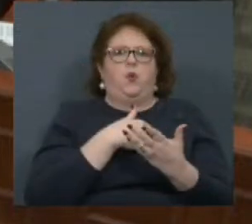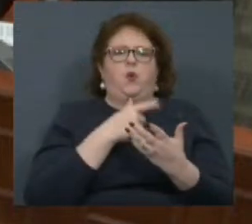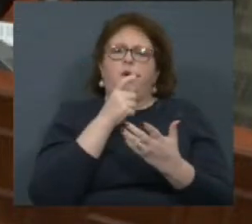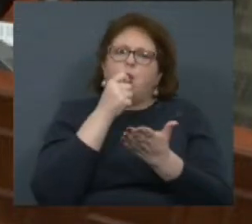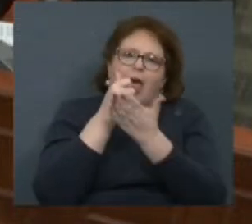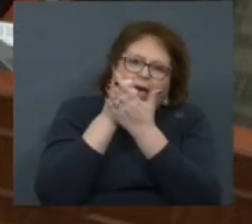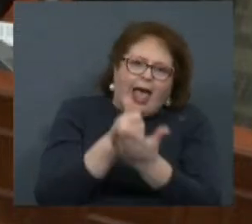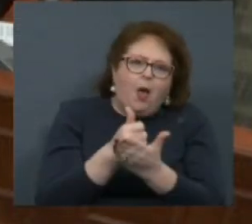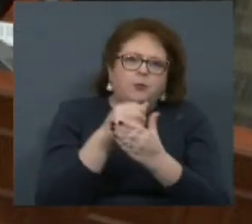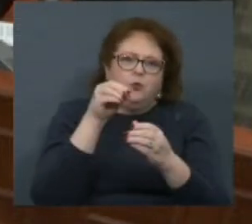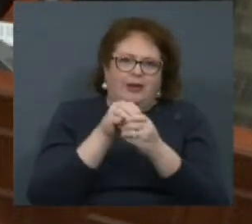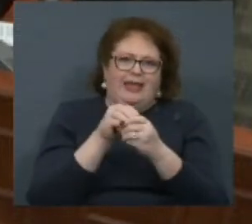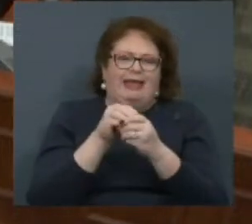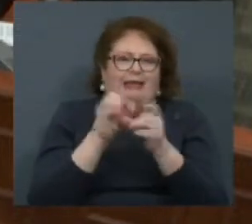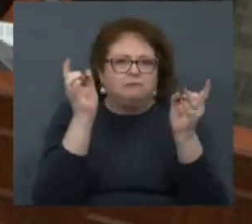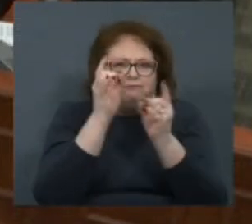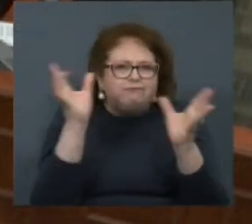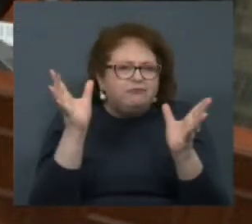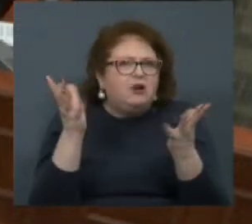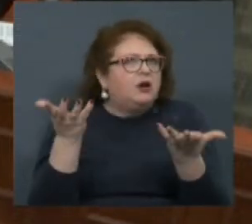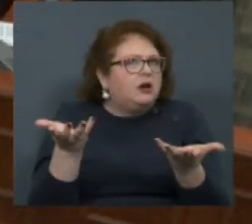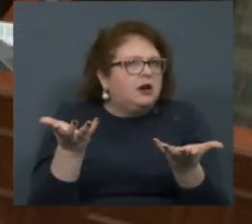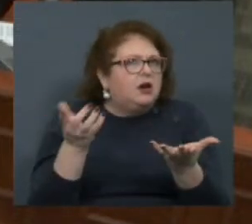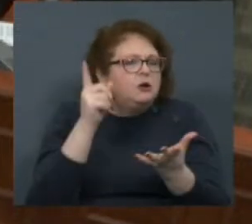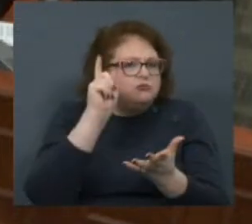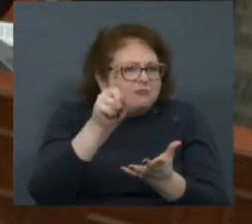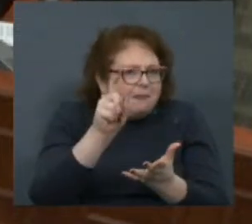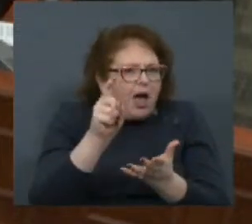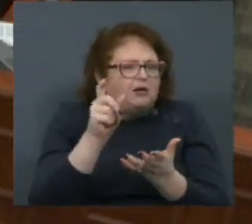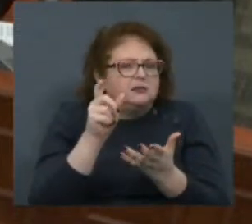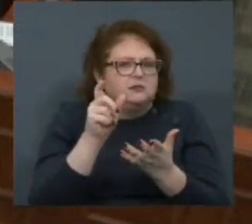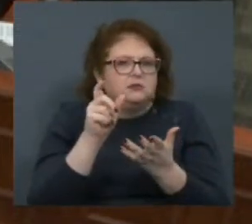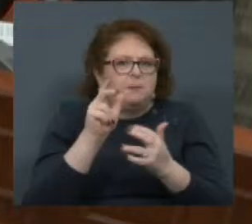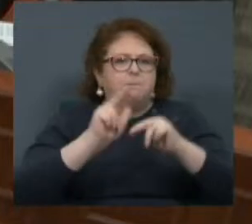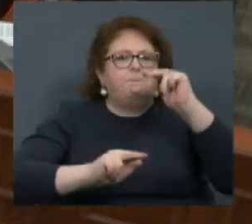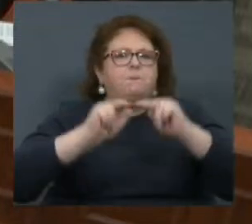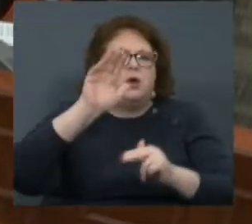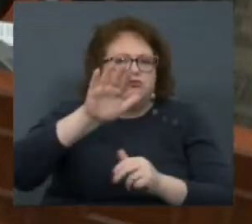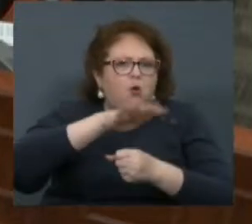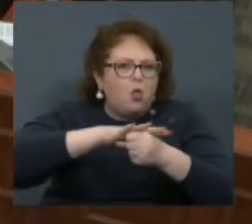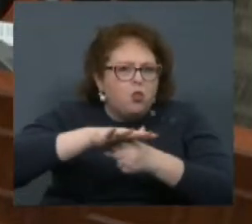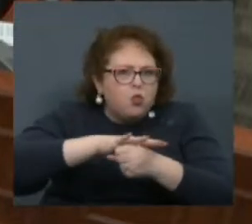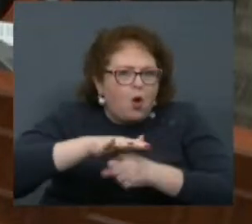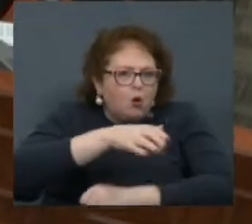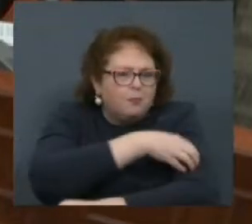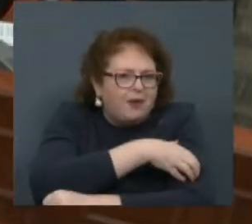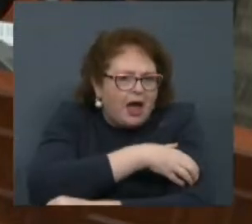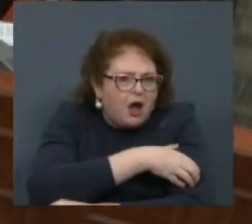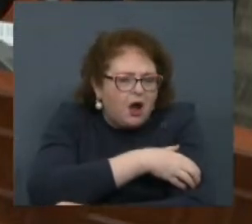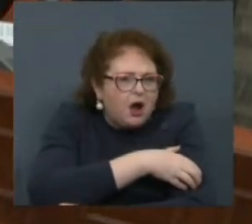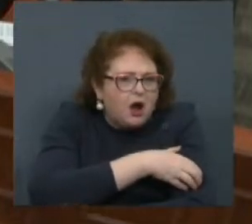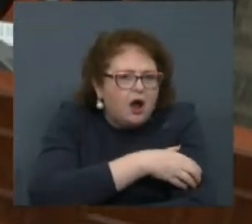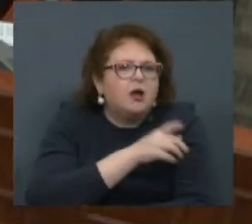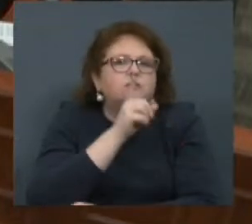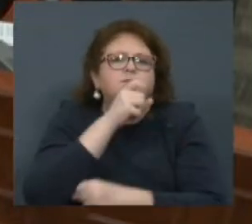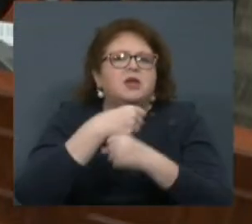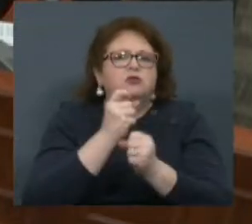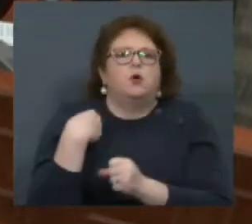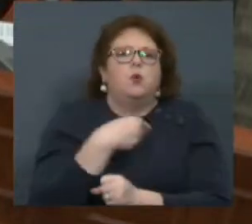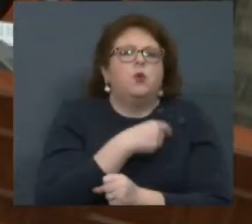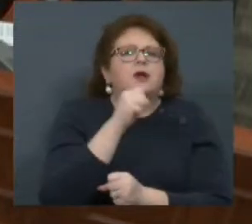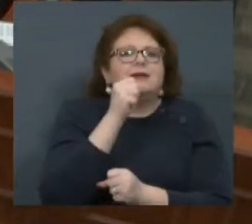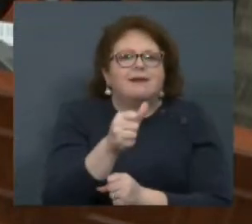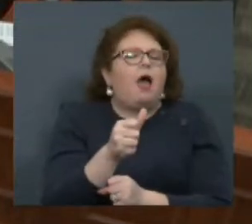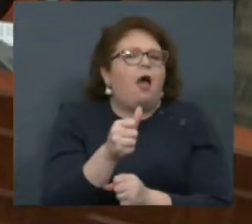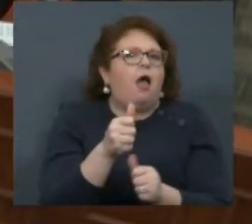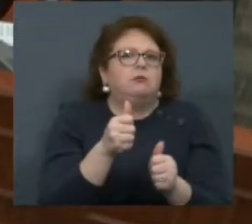in your communities through town hall structures ensures that we're not gonna be left behind, right? Because clearly this is